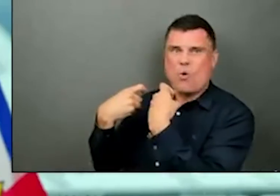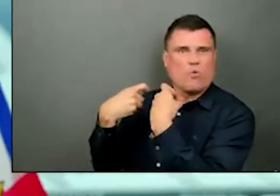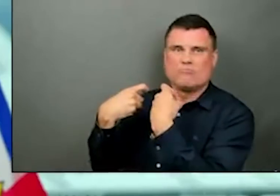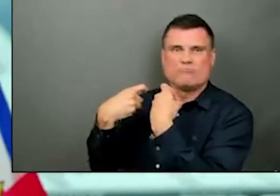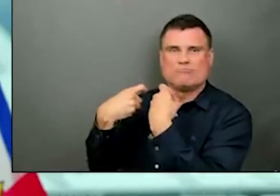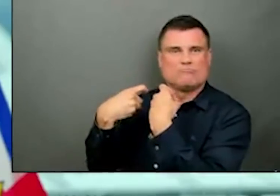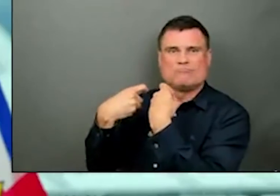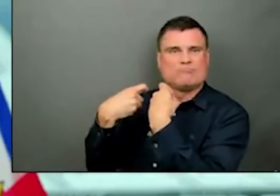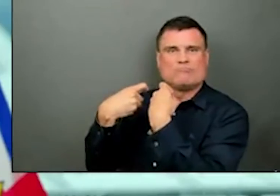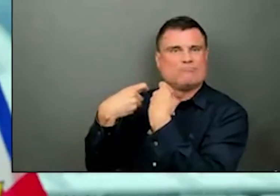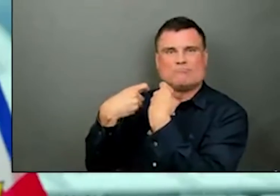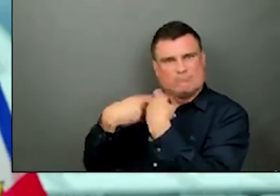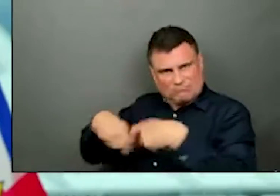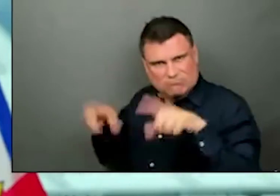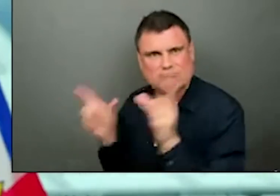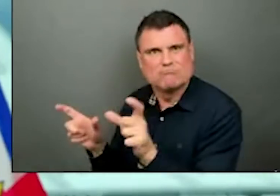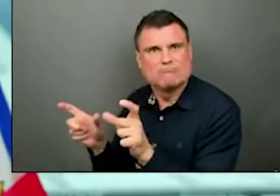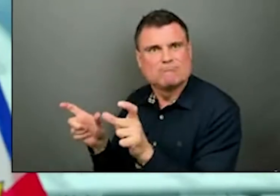this virus.